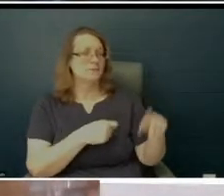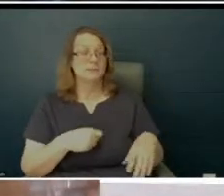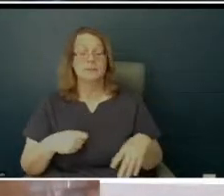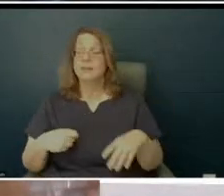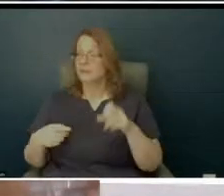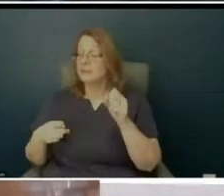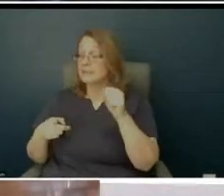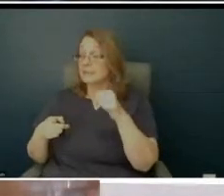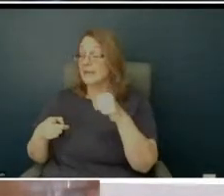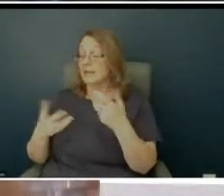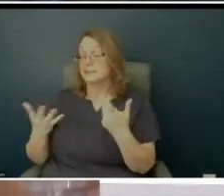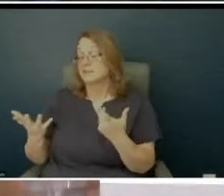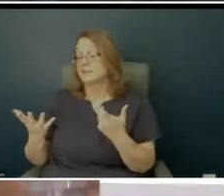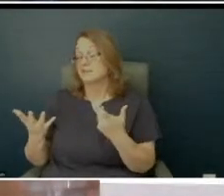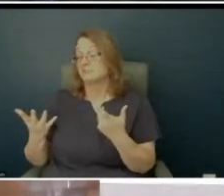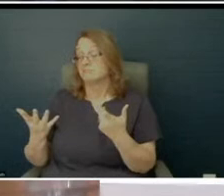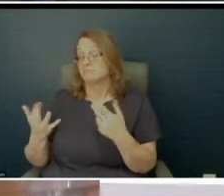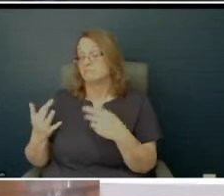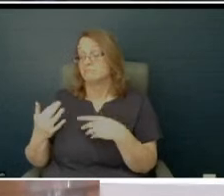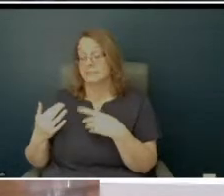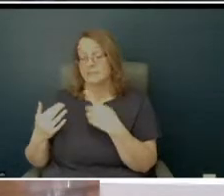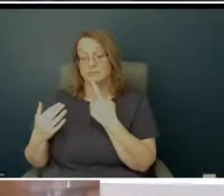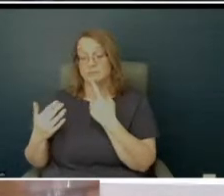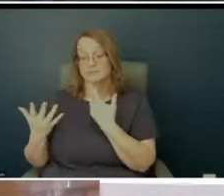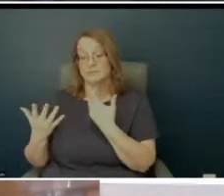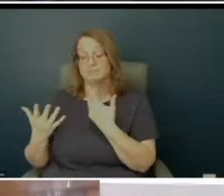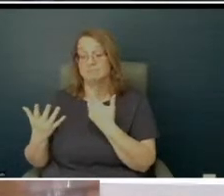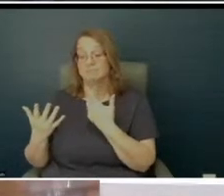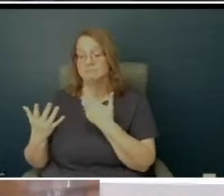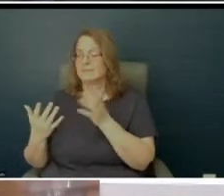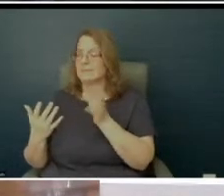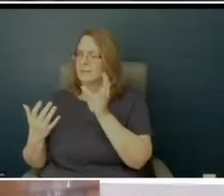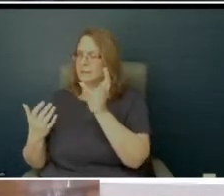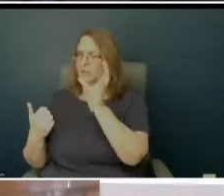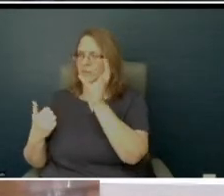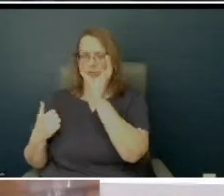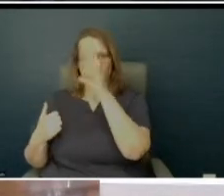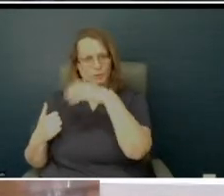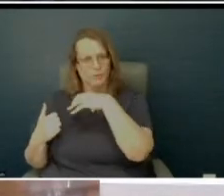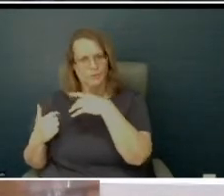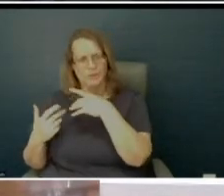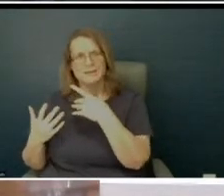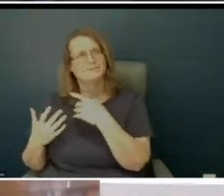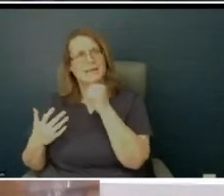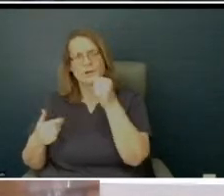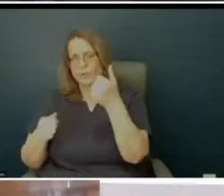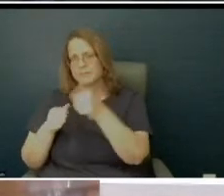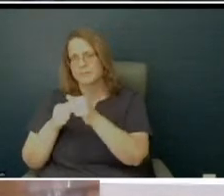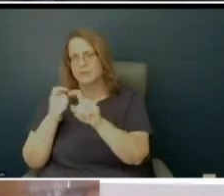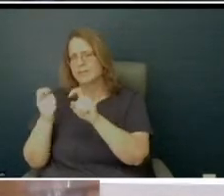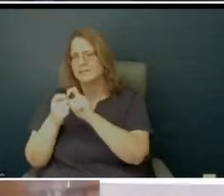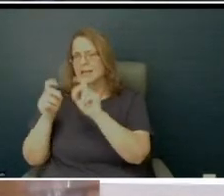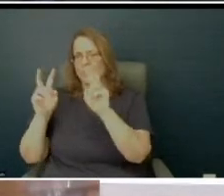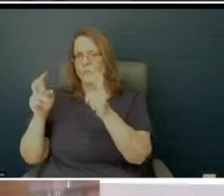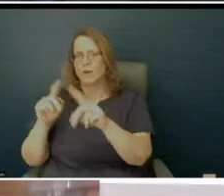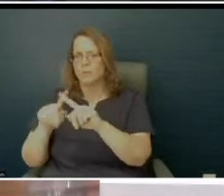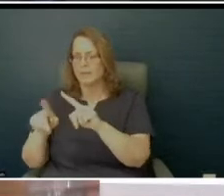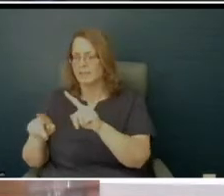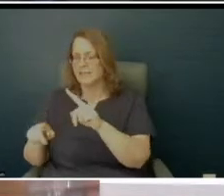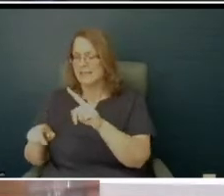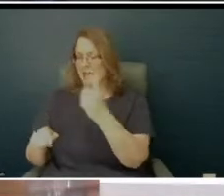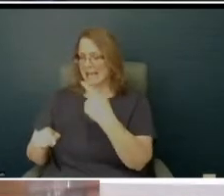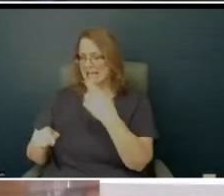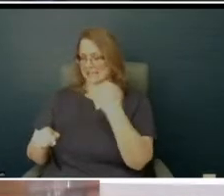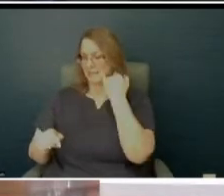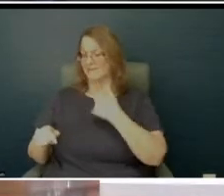He made what I regarded as a peculiar reference. I don't remember the exact quote, but it was something about, did I know Jeff Clark, or did I